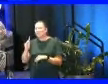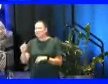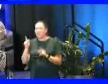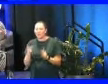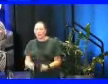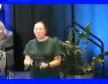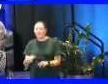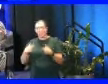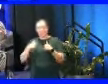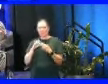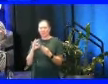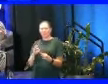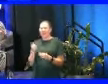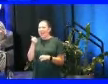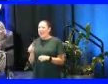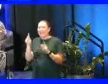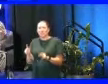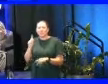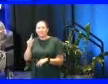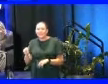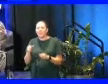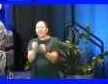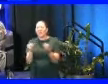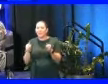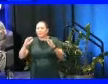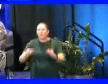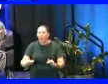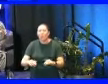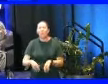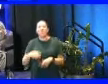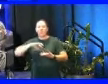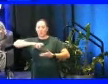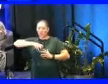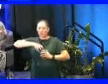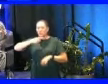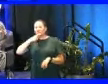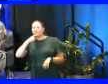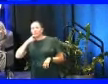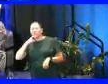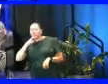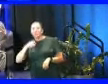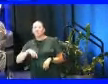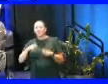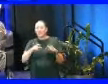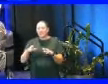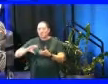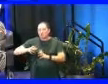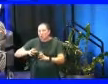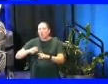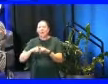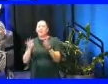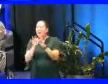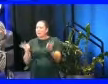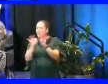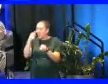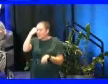that's disabled. The cabinets are low. They have a washing machine, dryer, dishwasher. But the most important